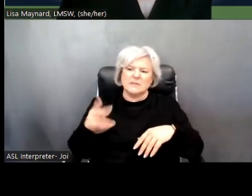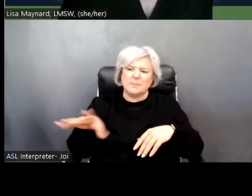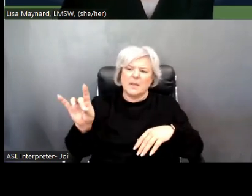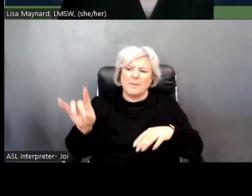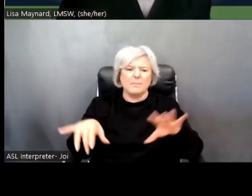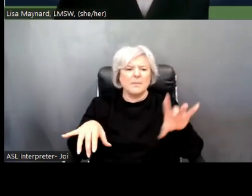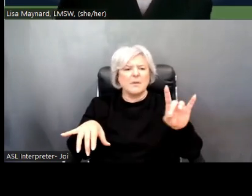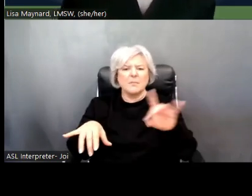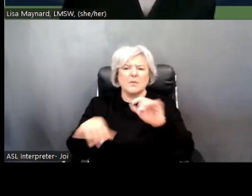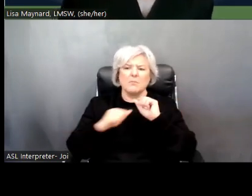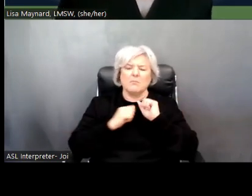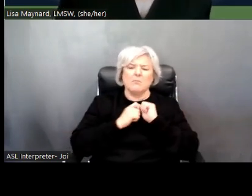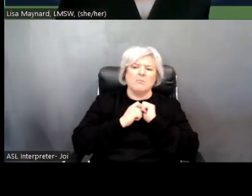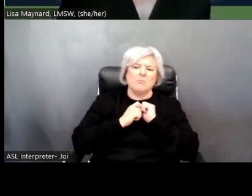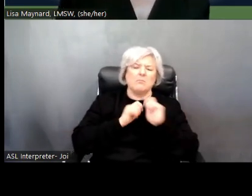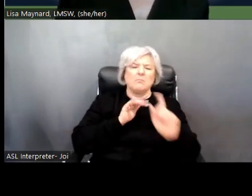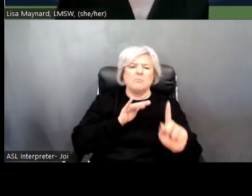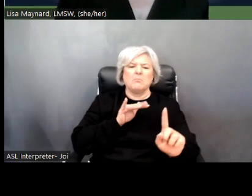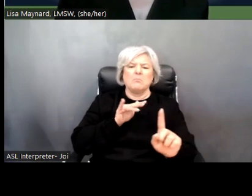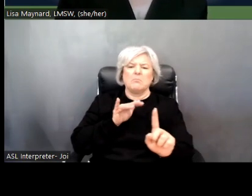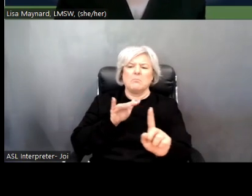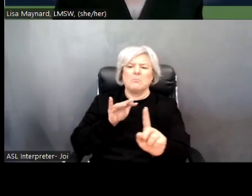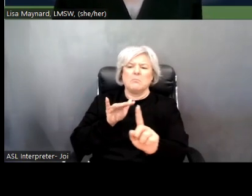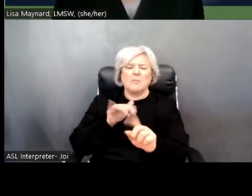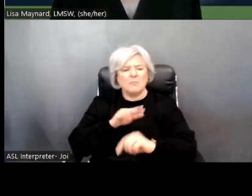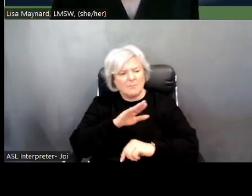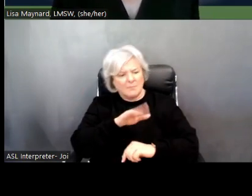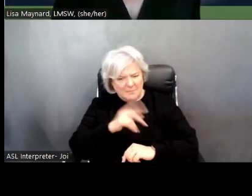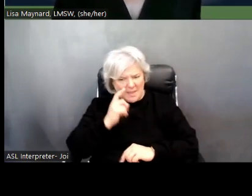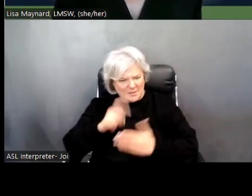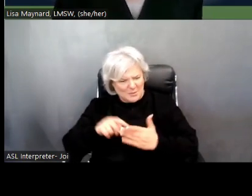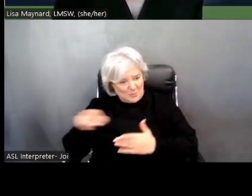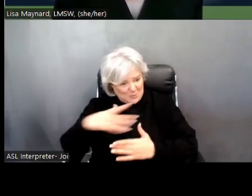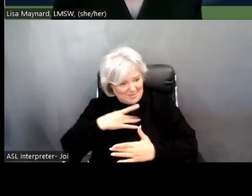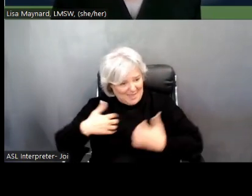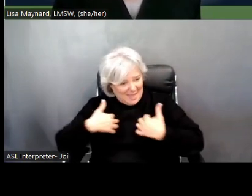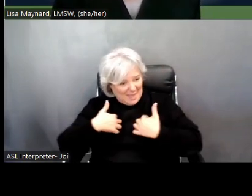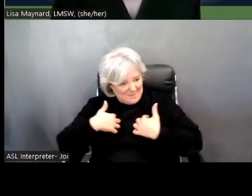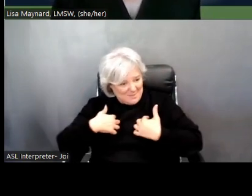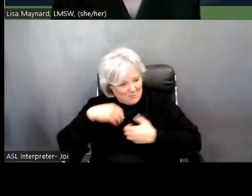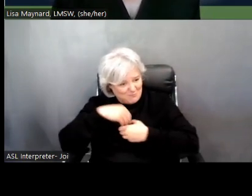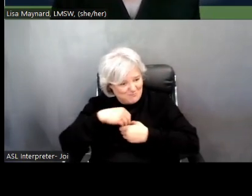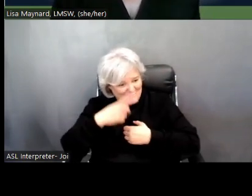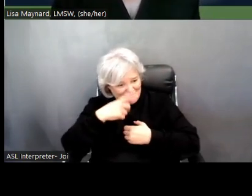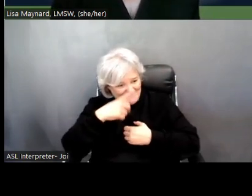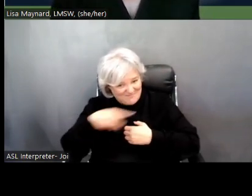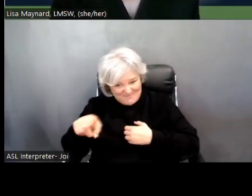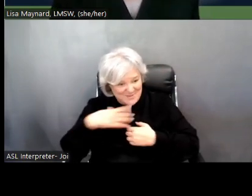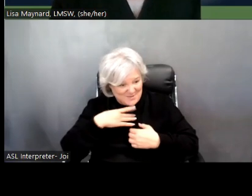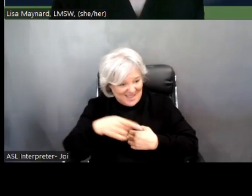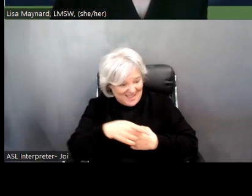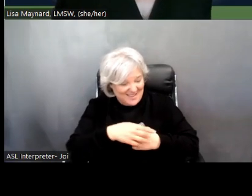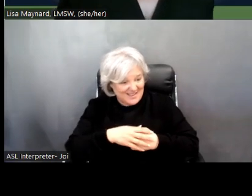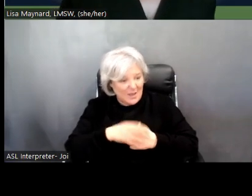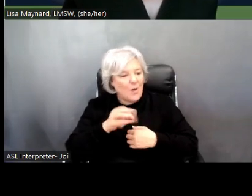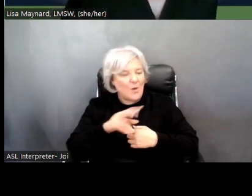like, oh, gee, I see you like that stuffed animal, or you're looking at that child, you're looking at that